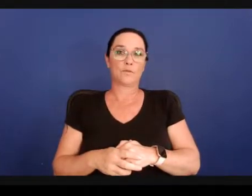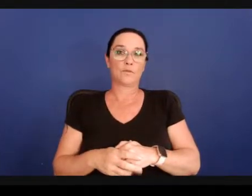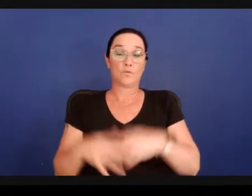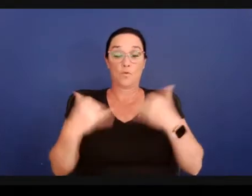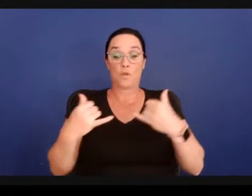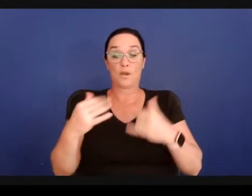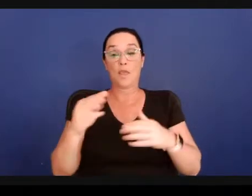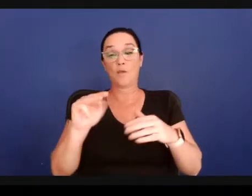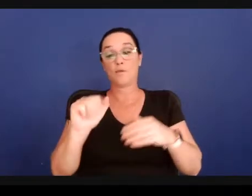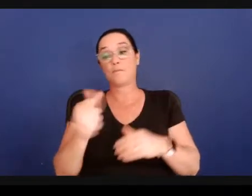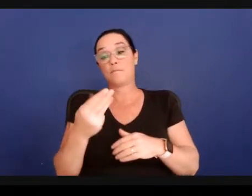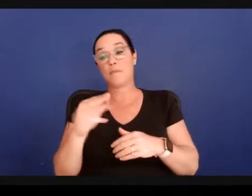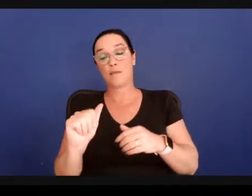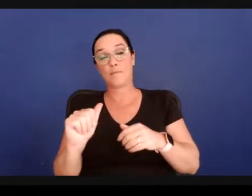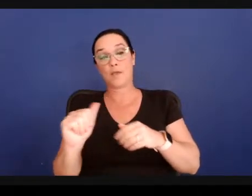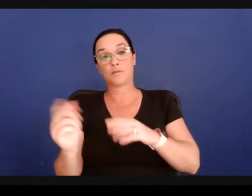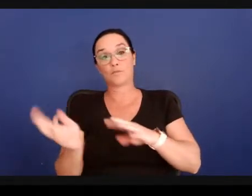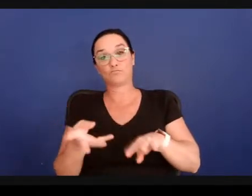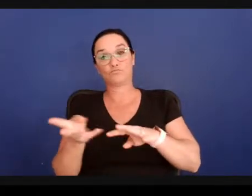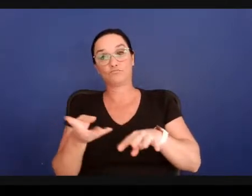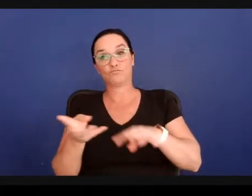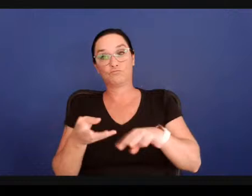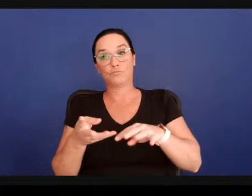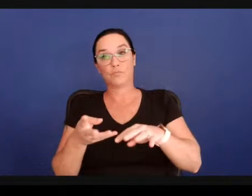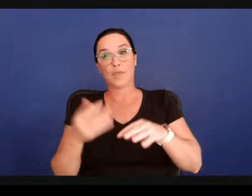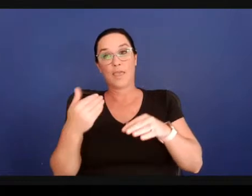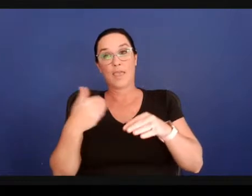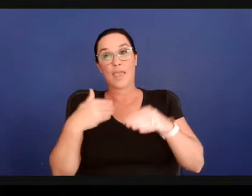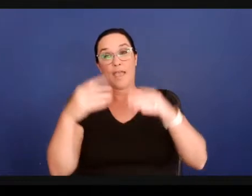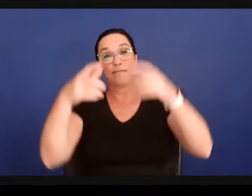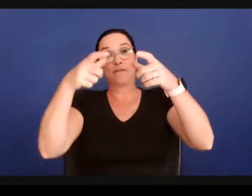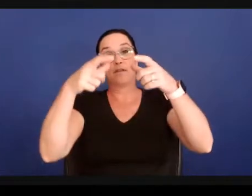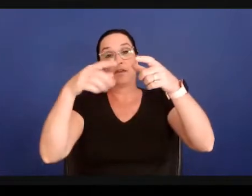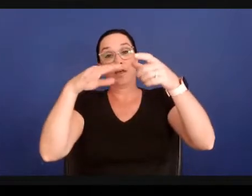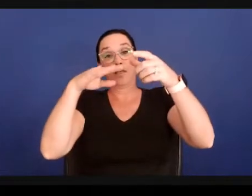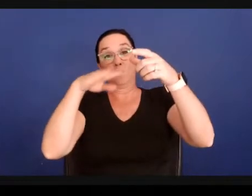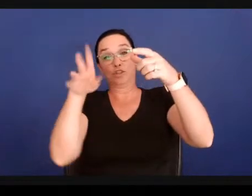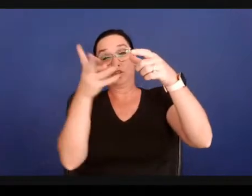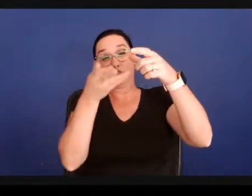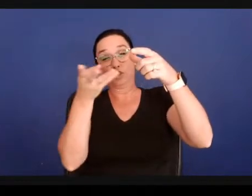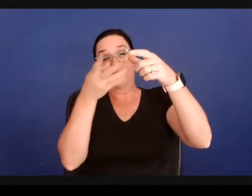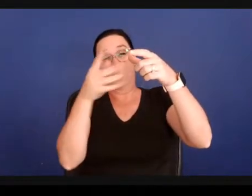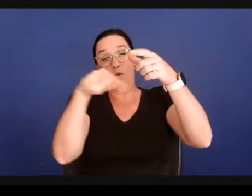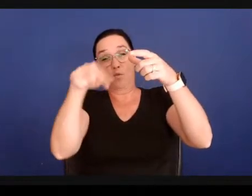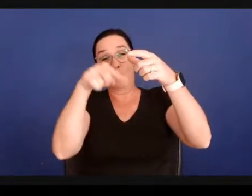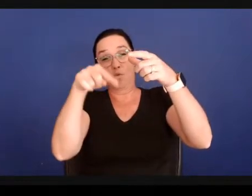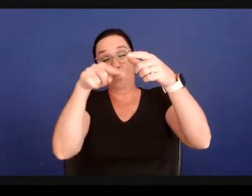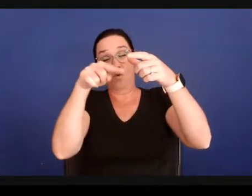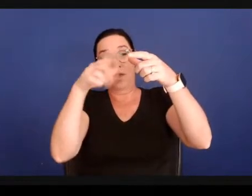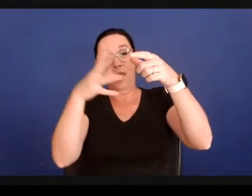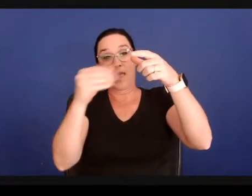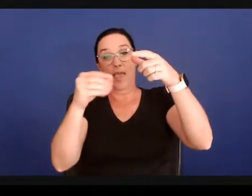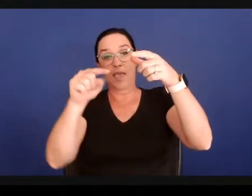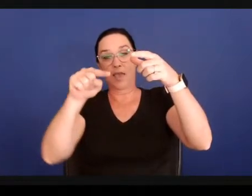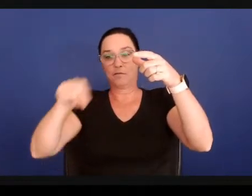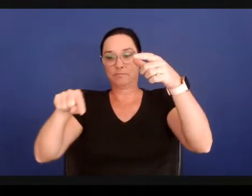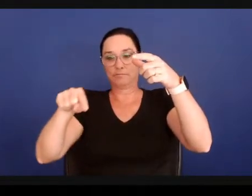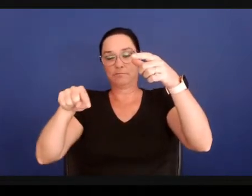into the volcano and fill both the shallow system of the summit caldera area and the southwest rift area,